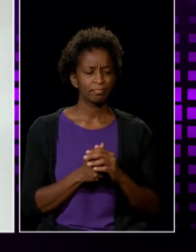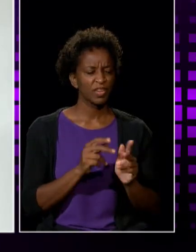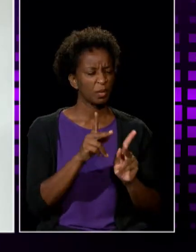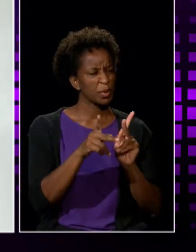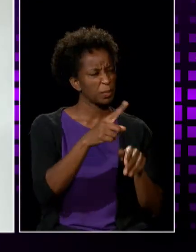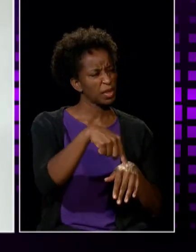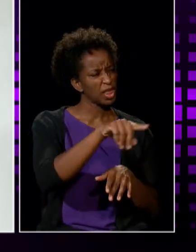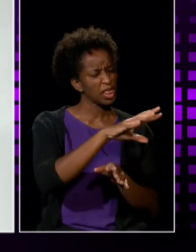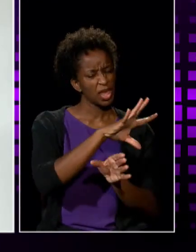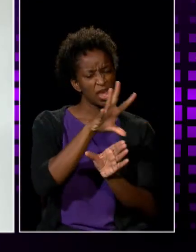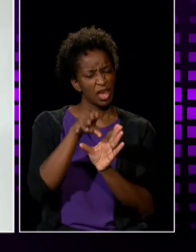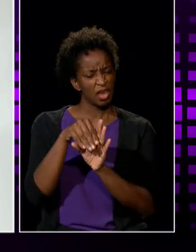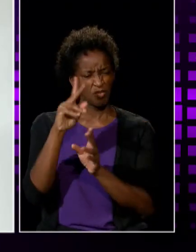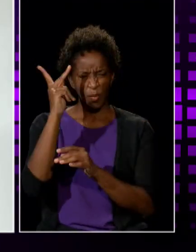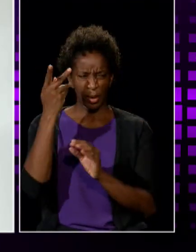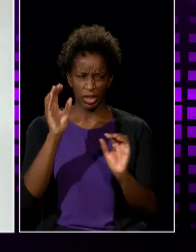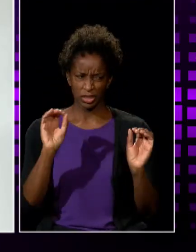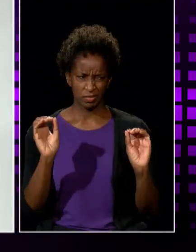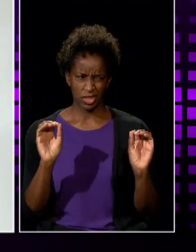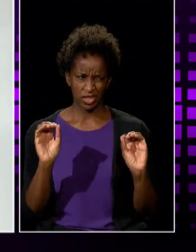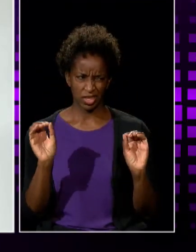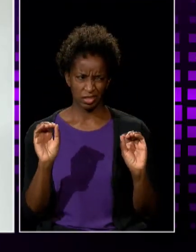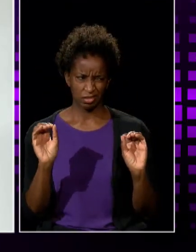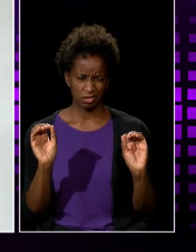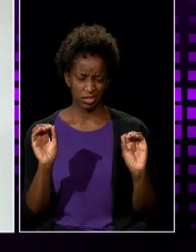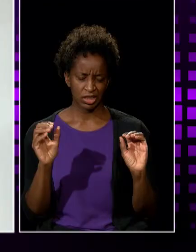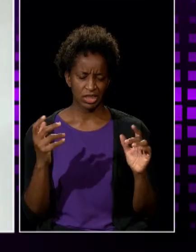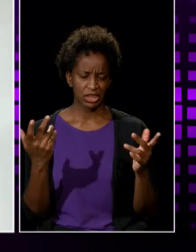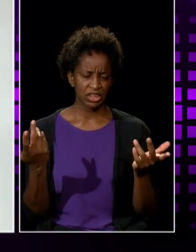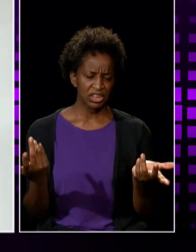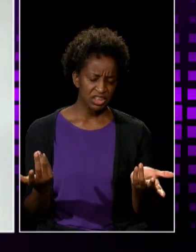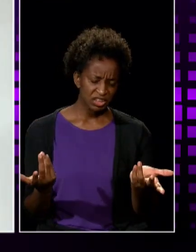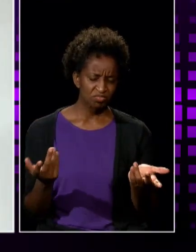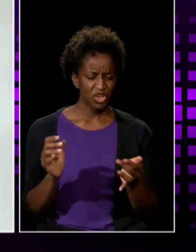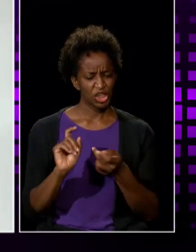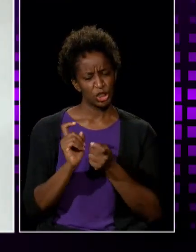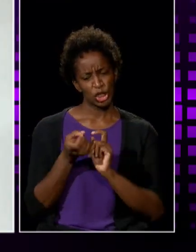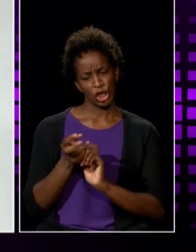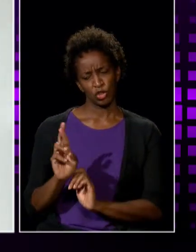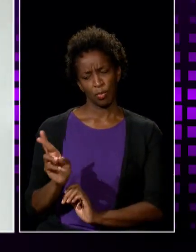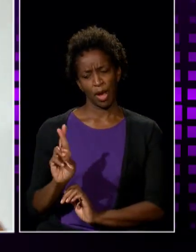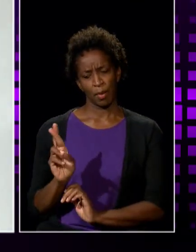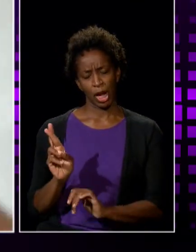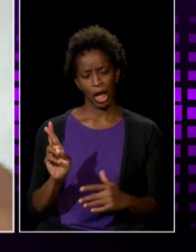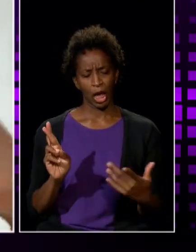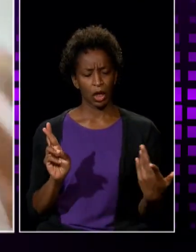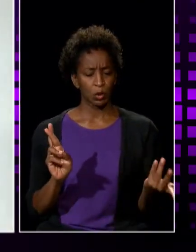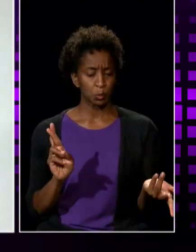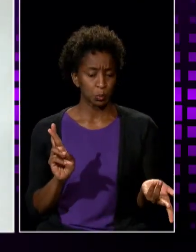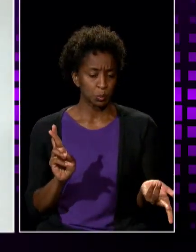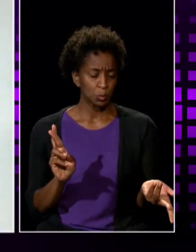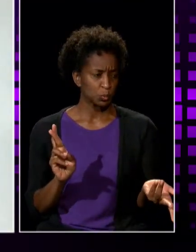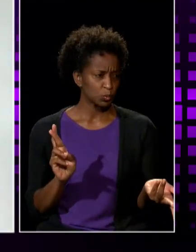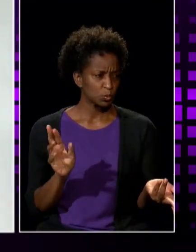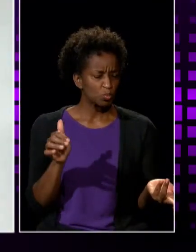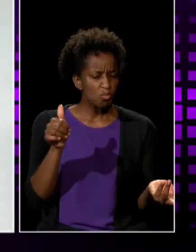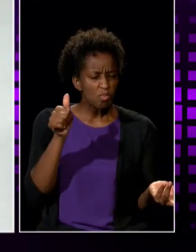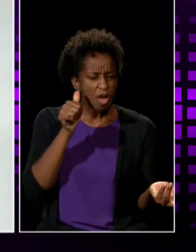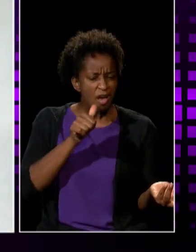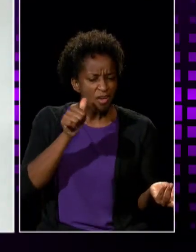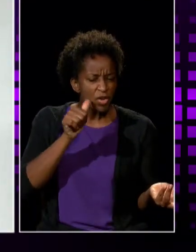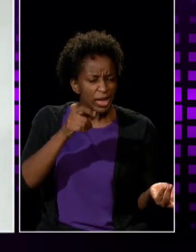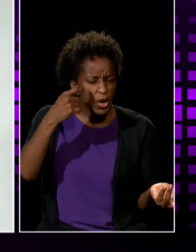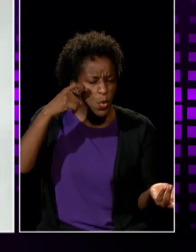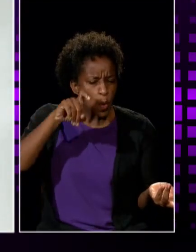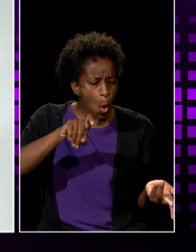the psychosocial effects. They're not tangible. You can't feel or you can't you know, experience